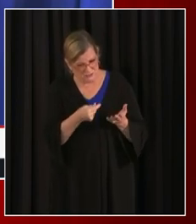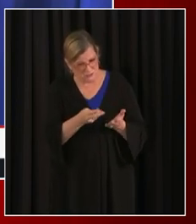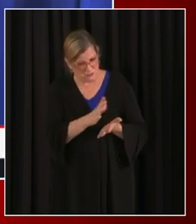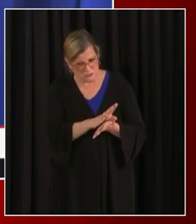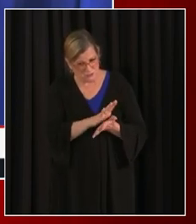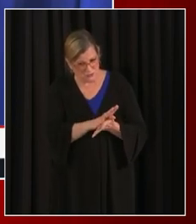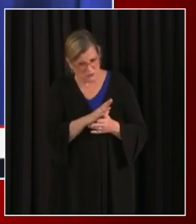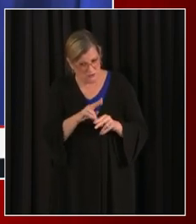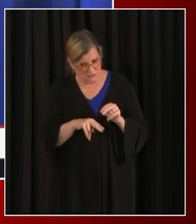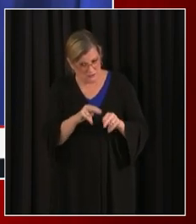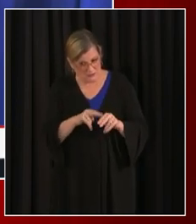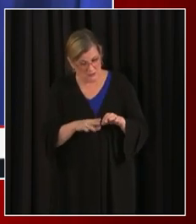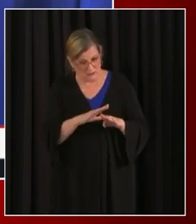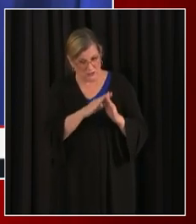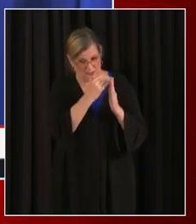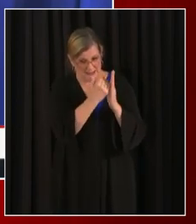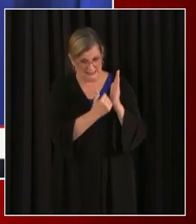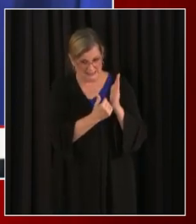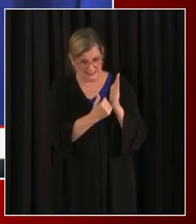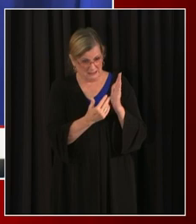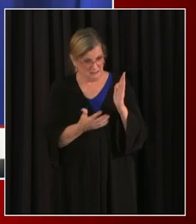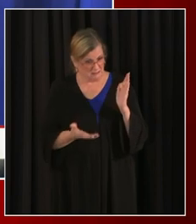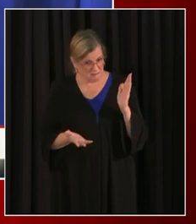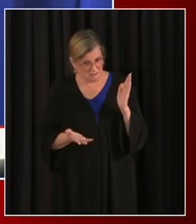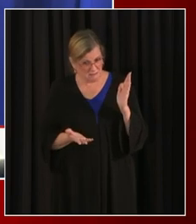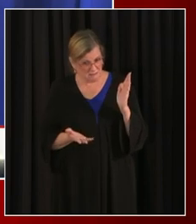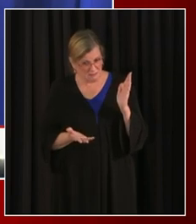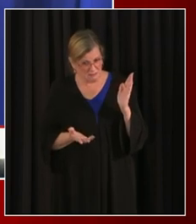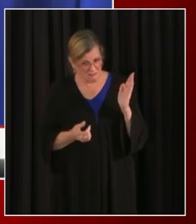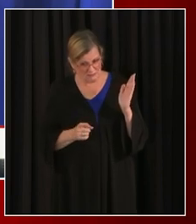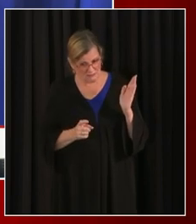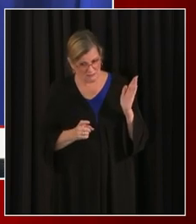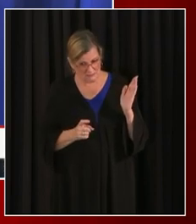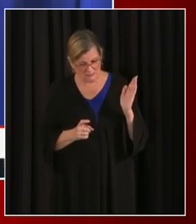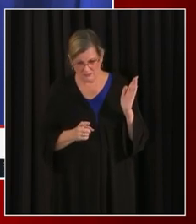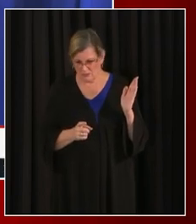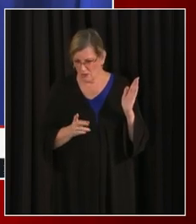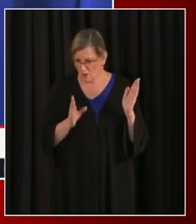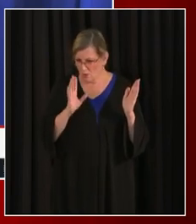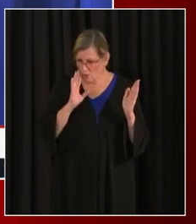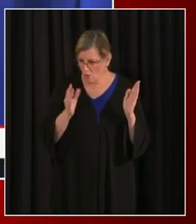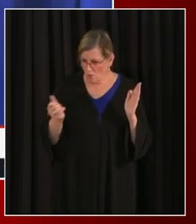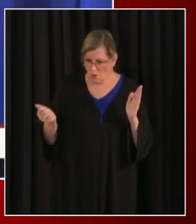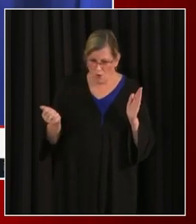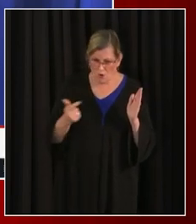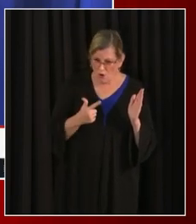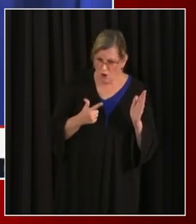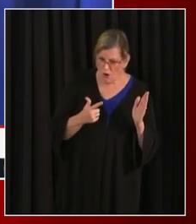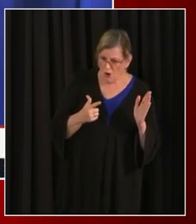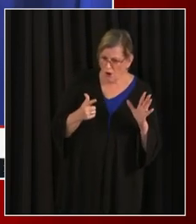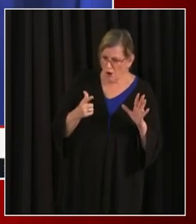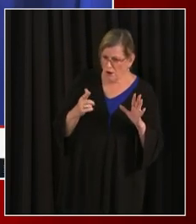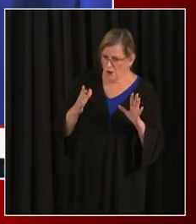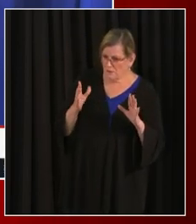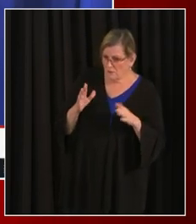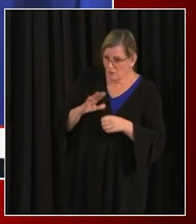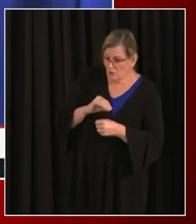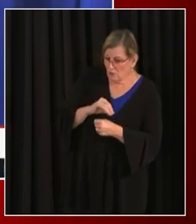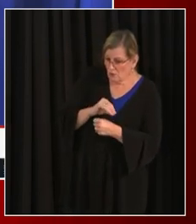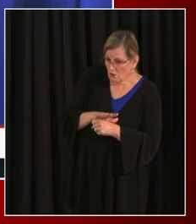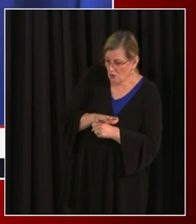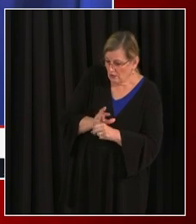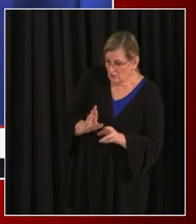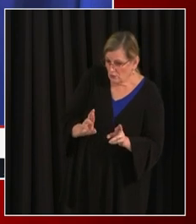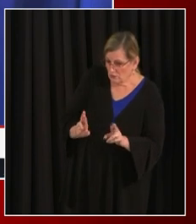facilities that are on this list here, Ballou, Bancroft through Roosevelt, are all quote unquote COVID ready or have